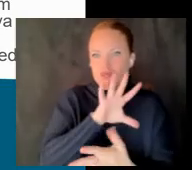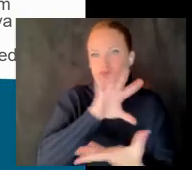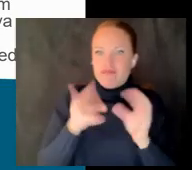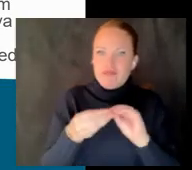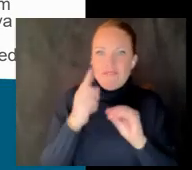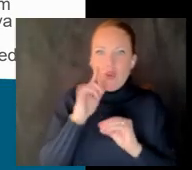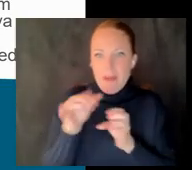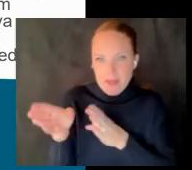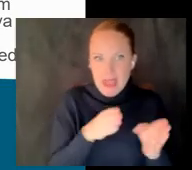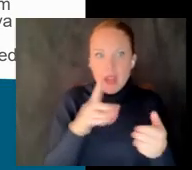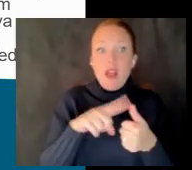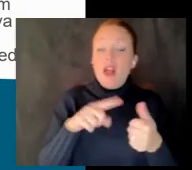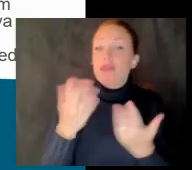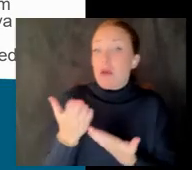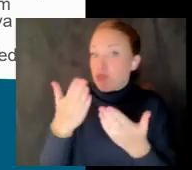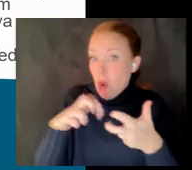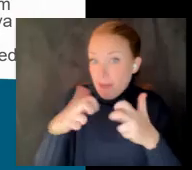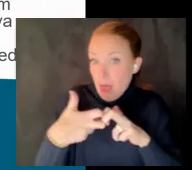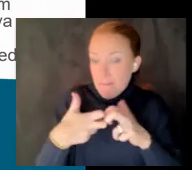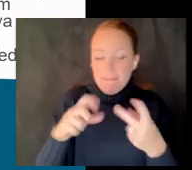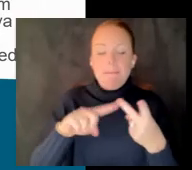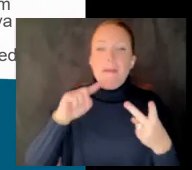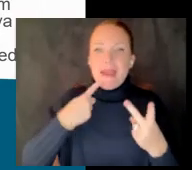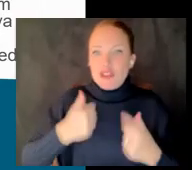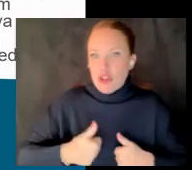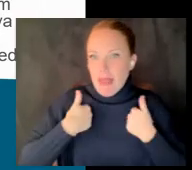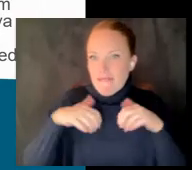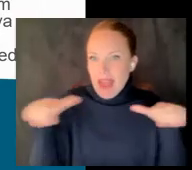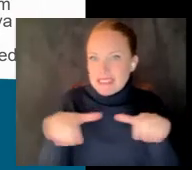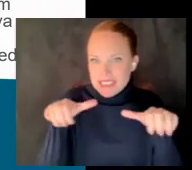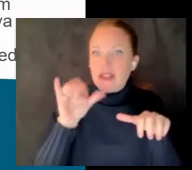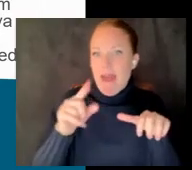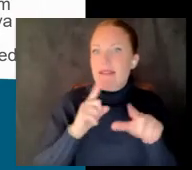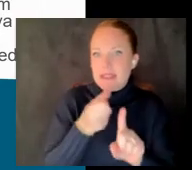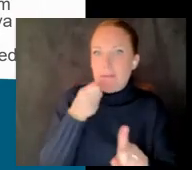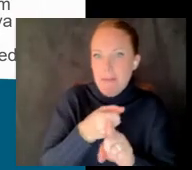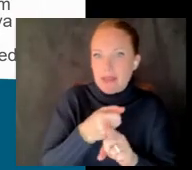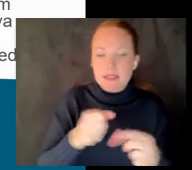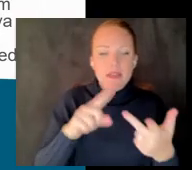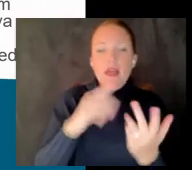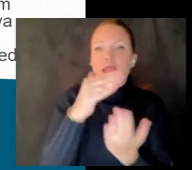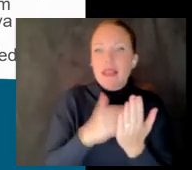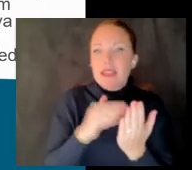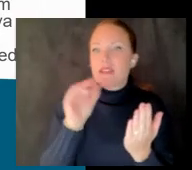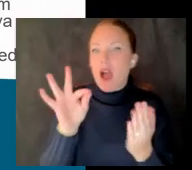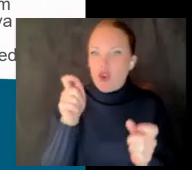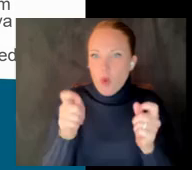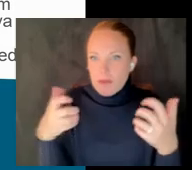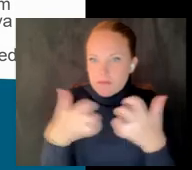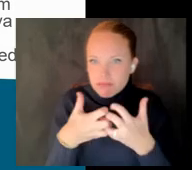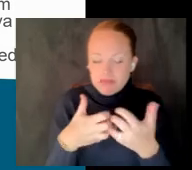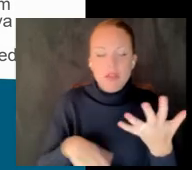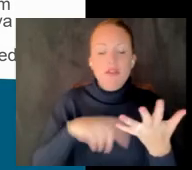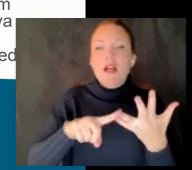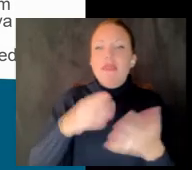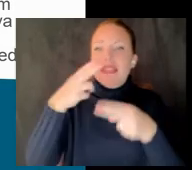presenting problem, the major life activity or activities impacted, the list of required accommodations, a listing of the knowledgeable